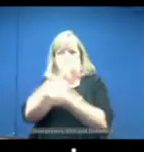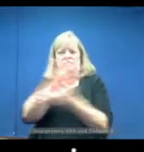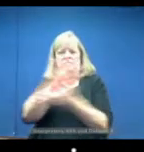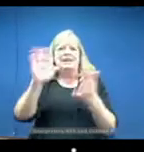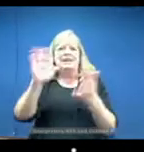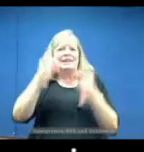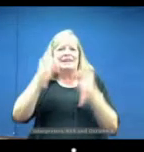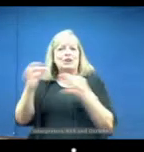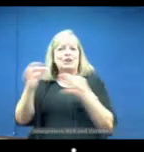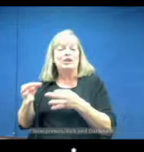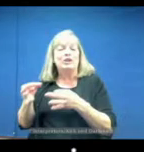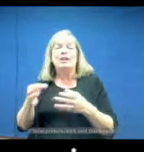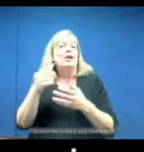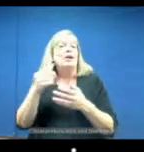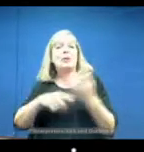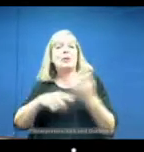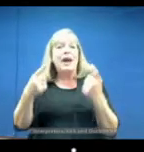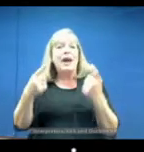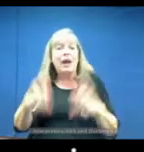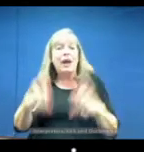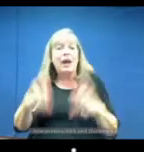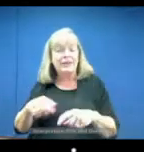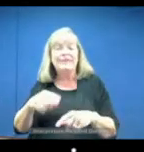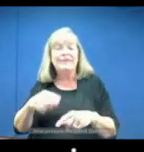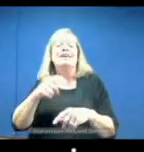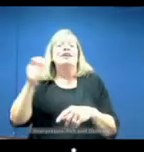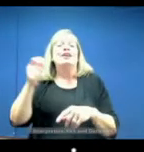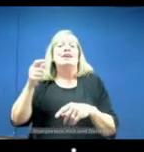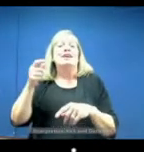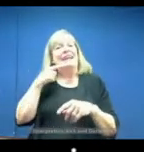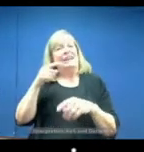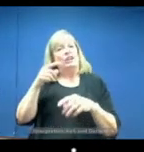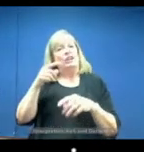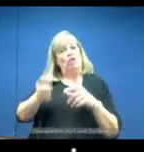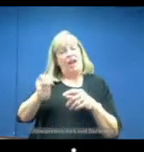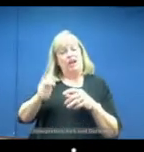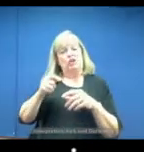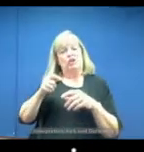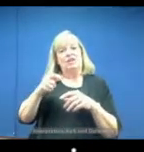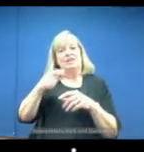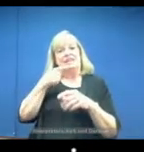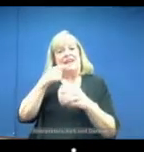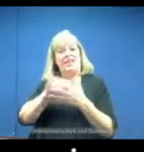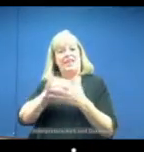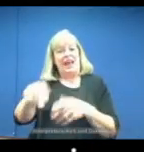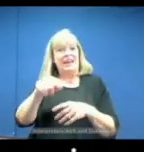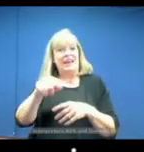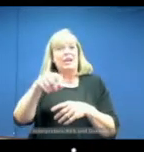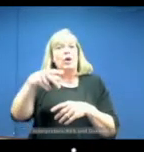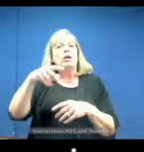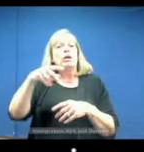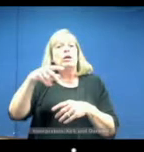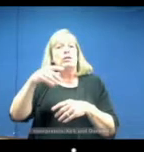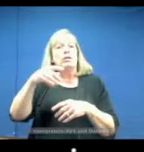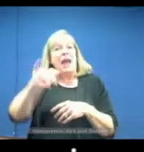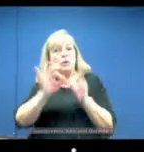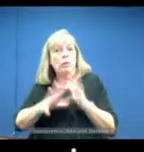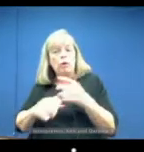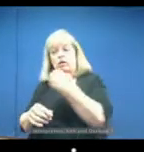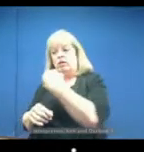the proceedings interpreter's behavior in swiveling away from the table interpreter's